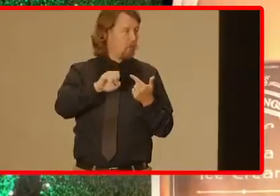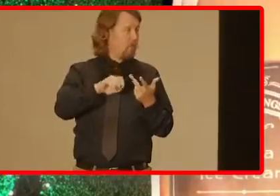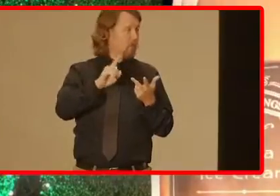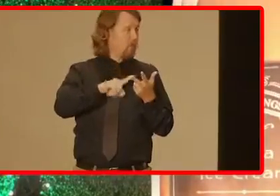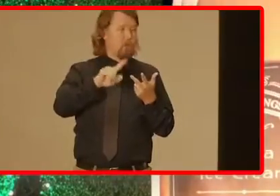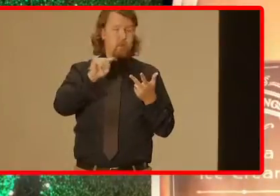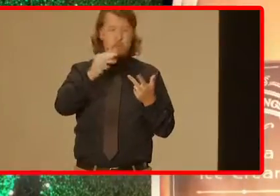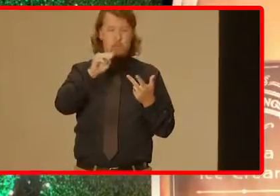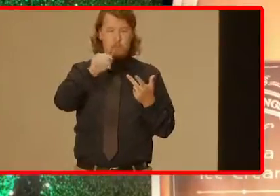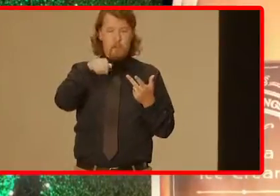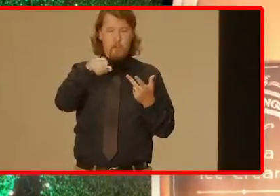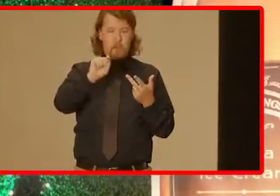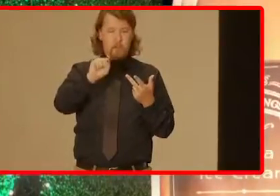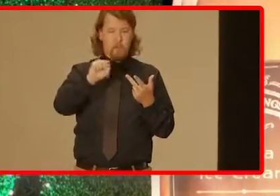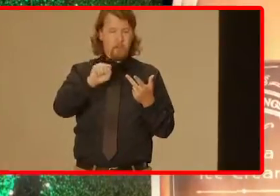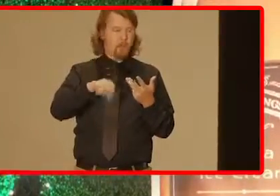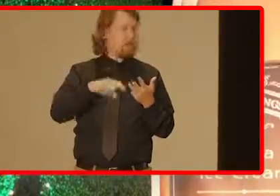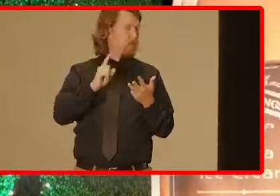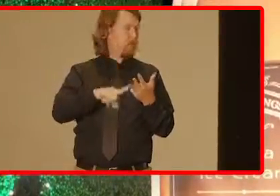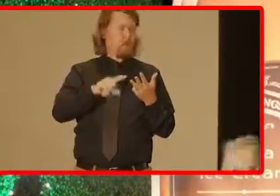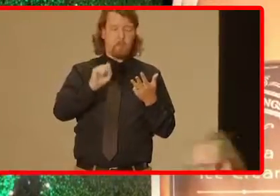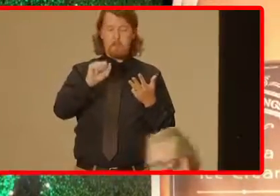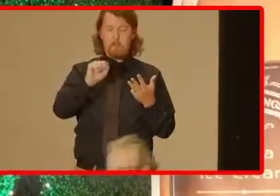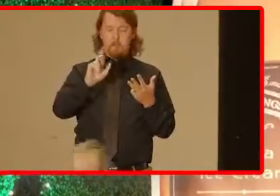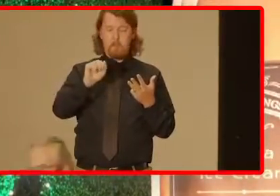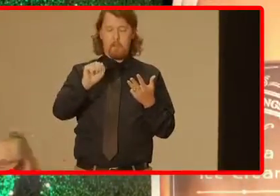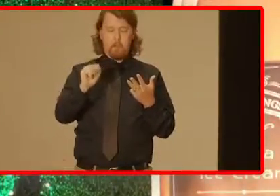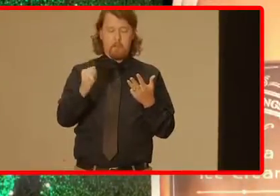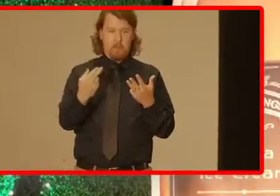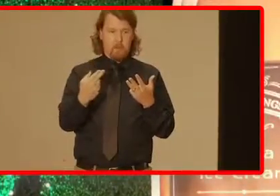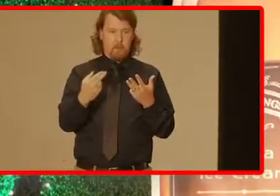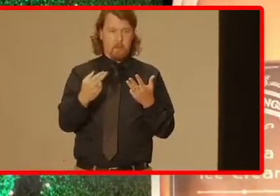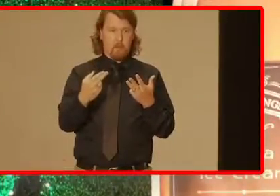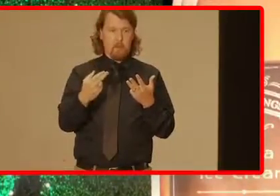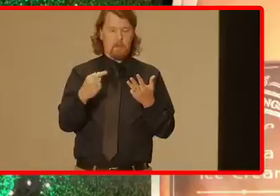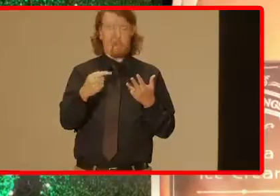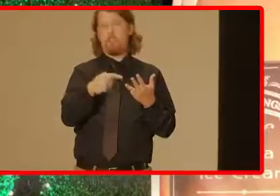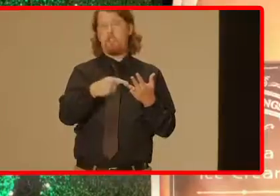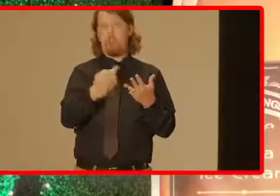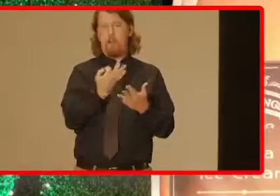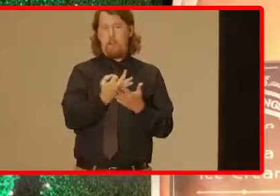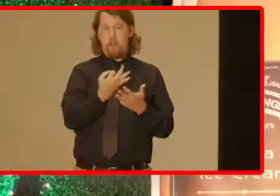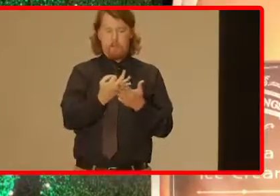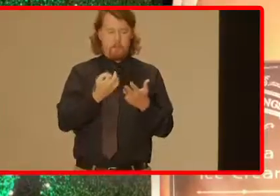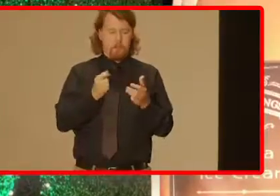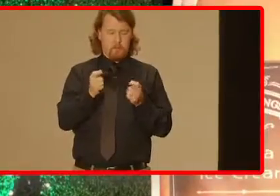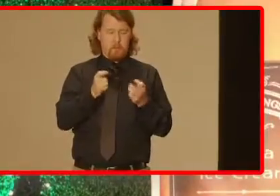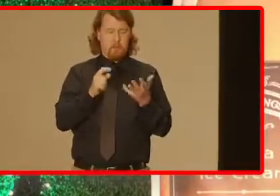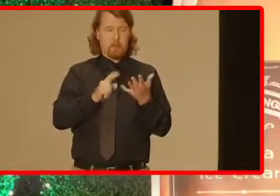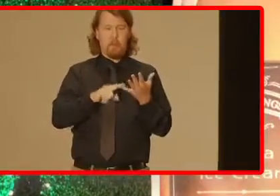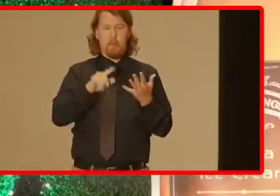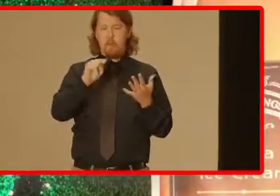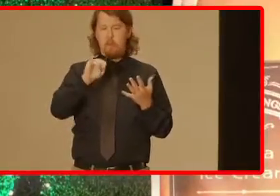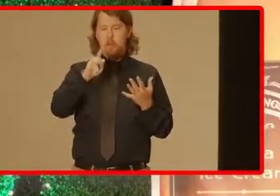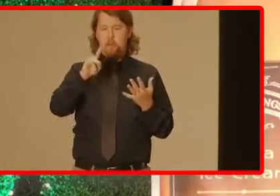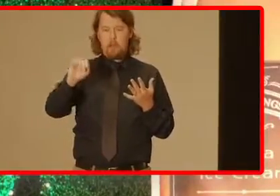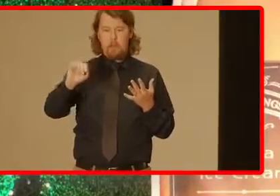policy manager, Sarah Fahey, our financial administrator, Nikki Germain, our youth